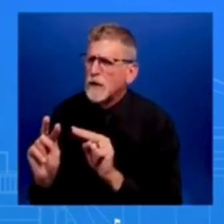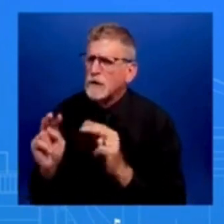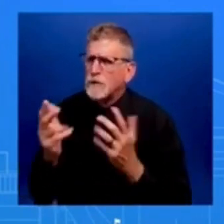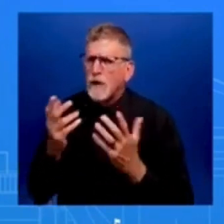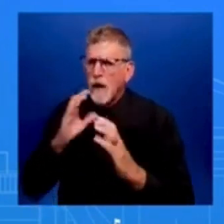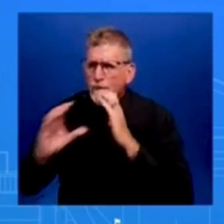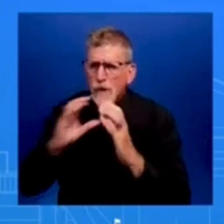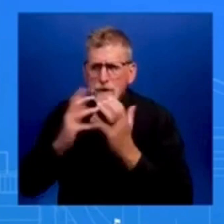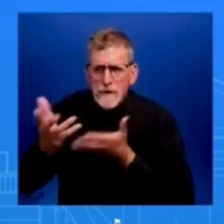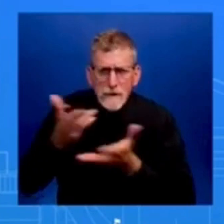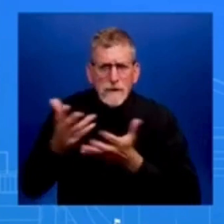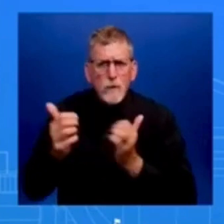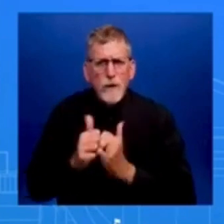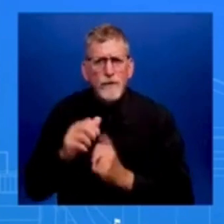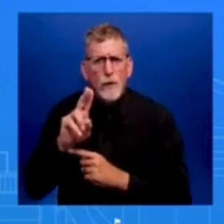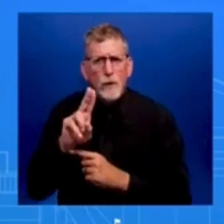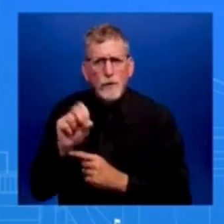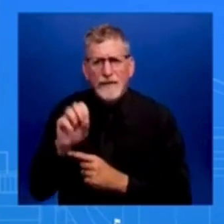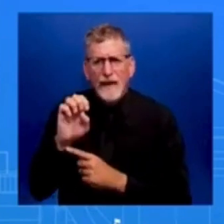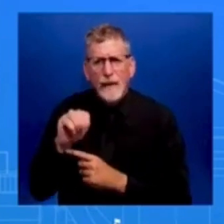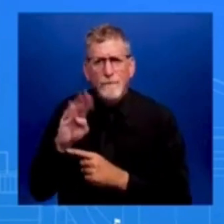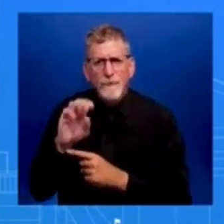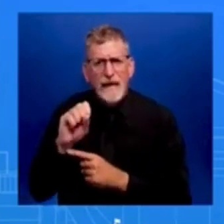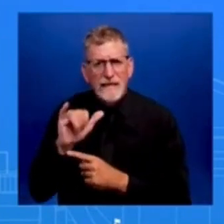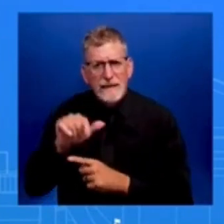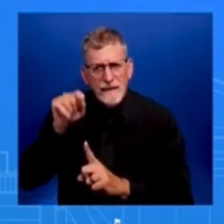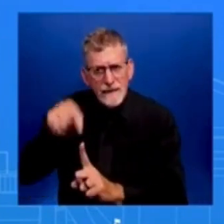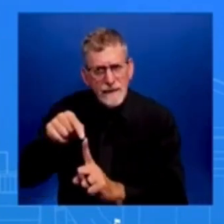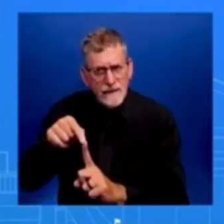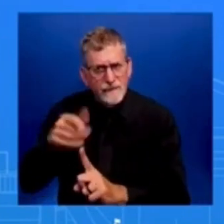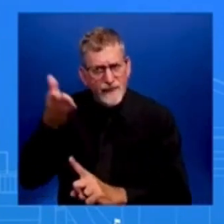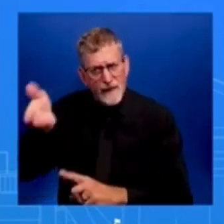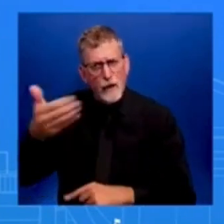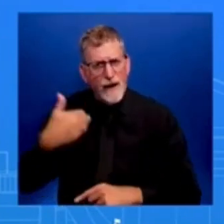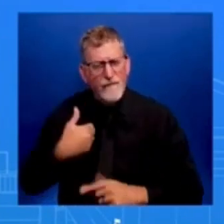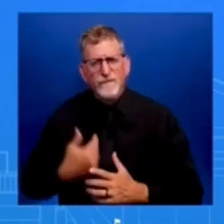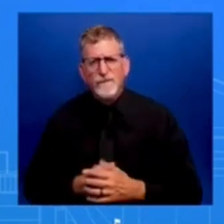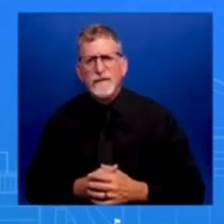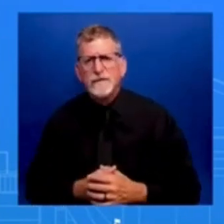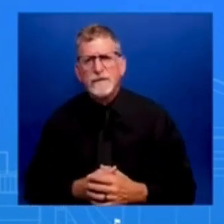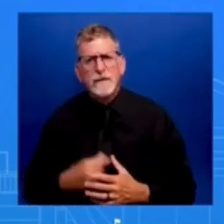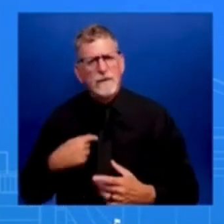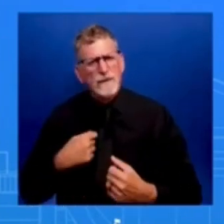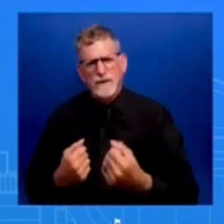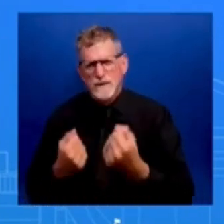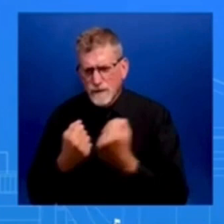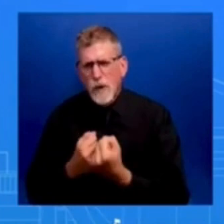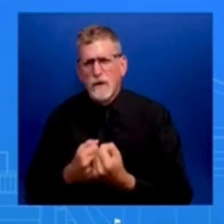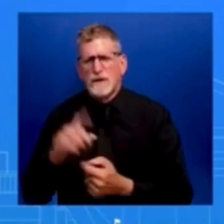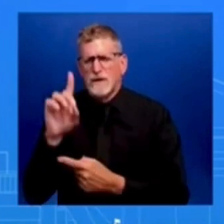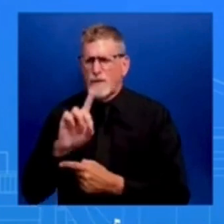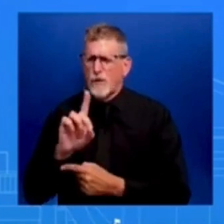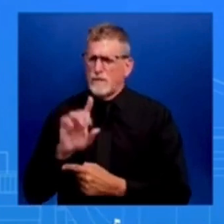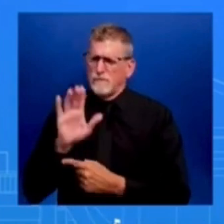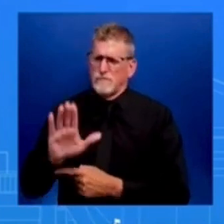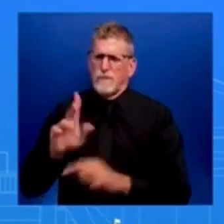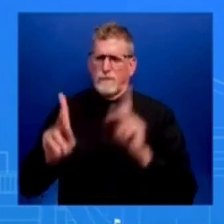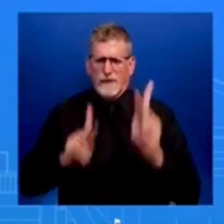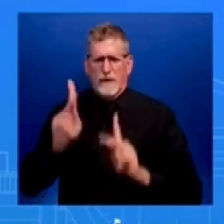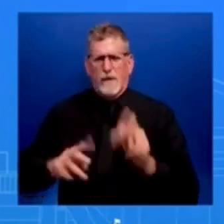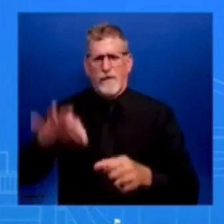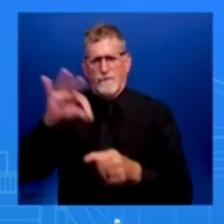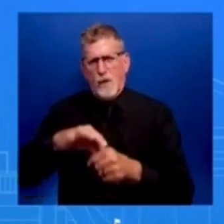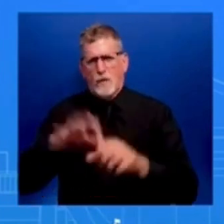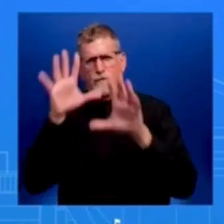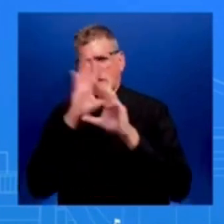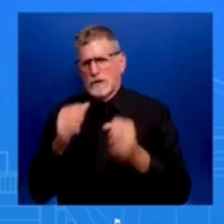Embassy there. We strongly support the democratically elected president, and we condemn in the strongest terms any effort to seize